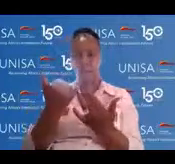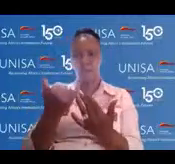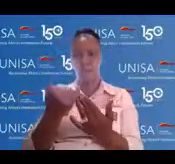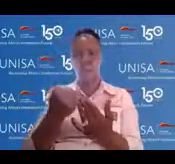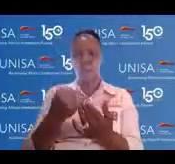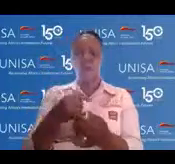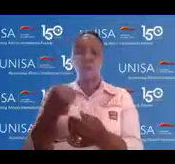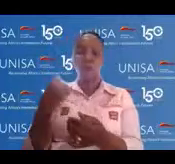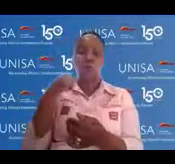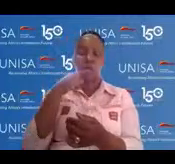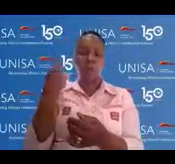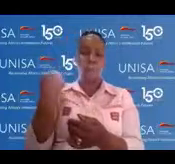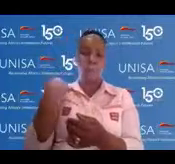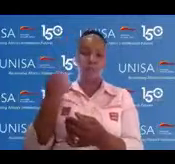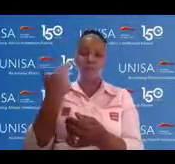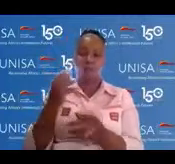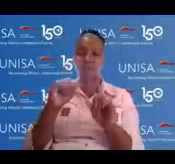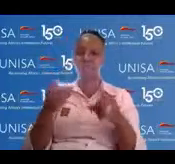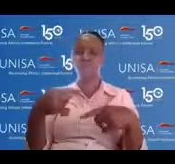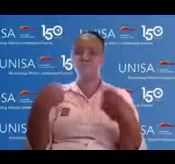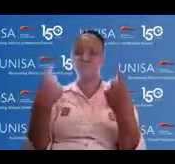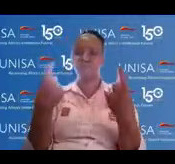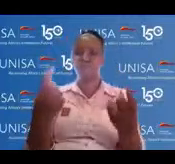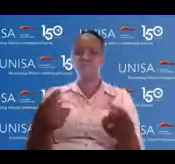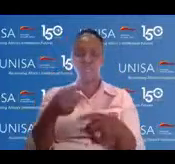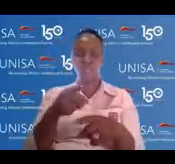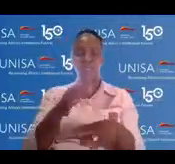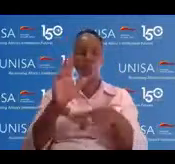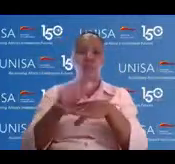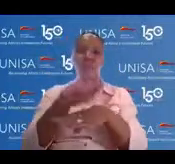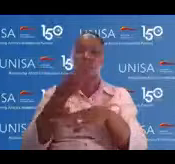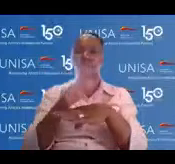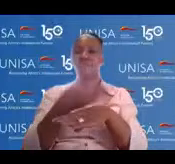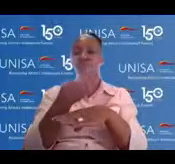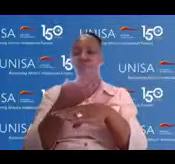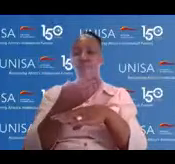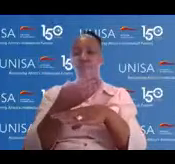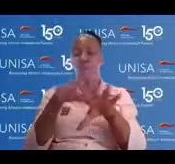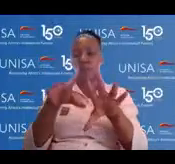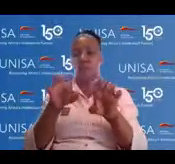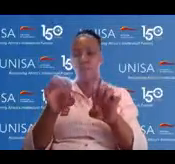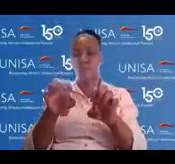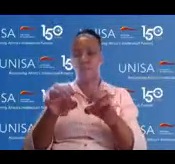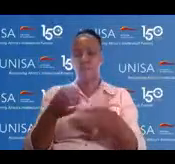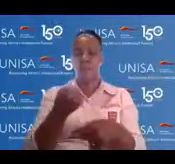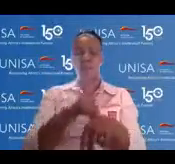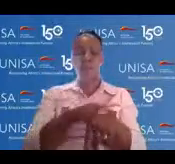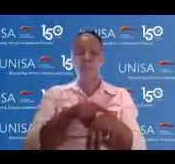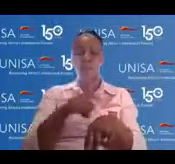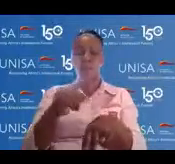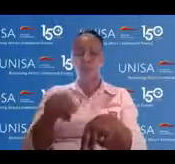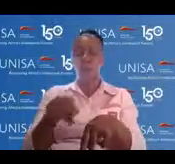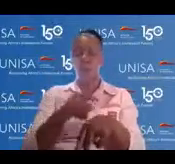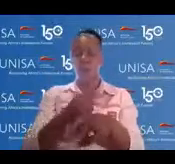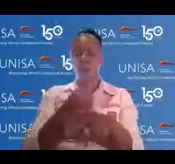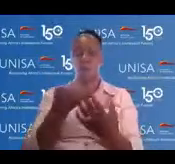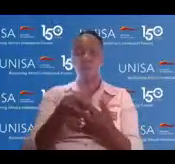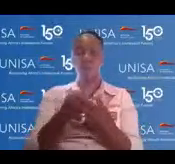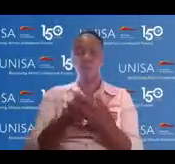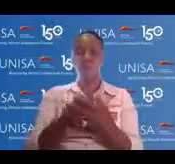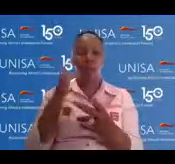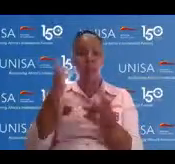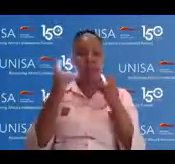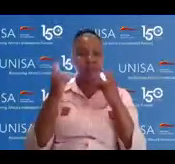the app anymore. This is considered late for examination. So during this period, you basically listen to the prompts and